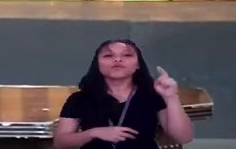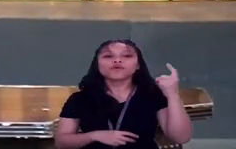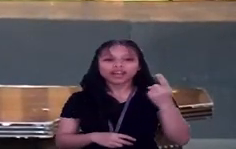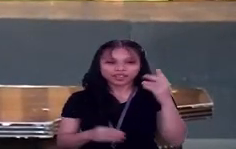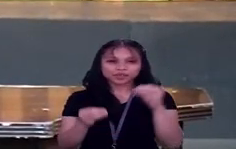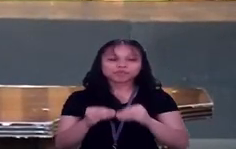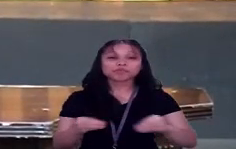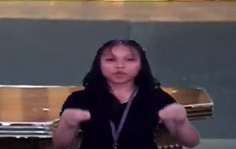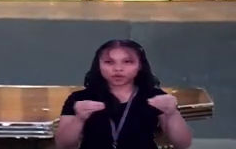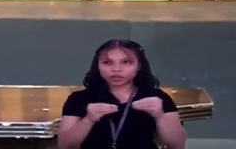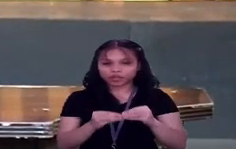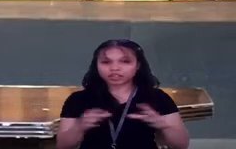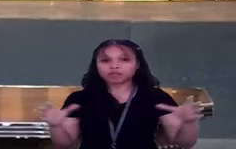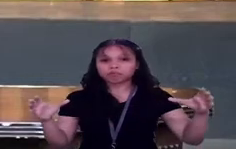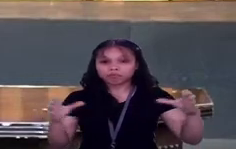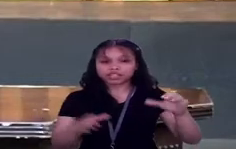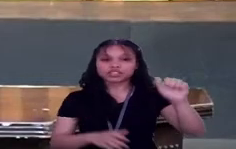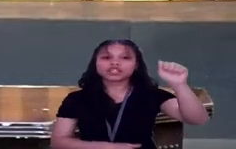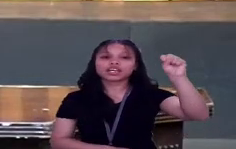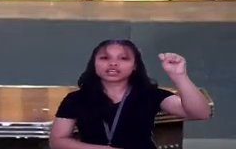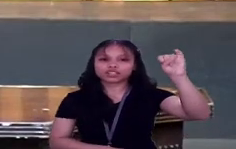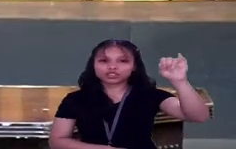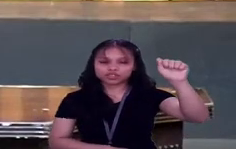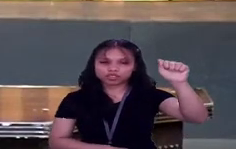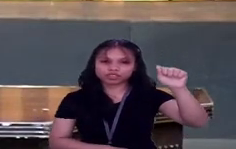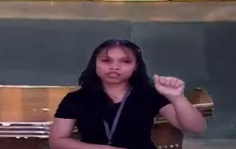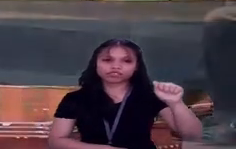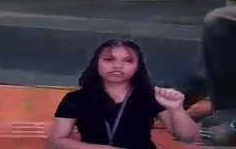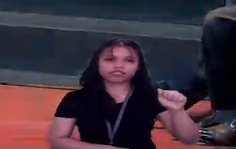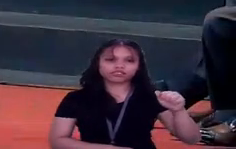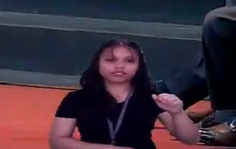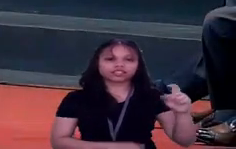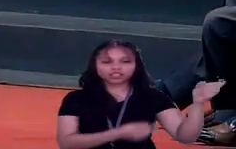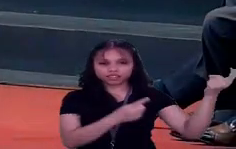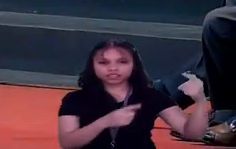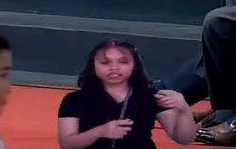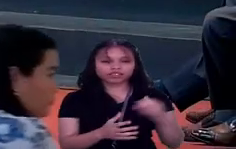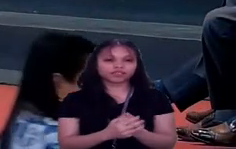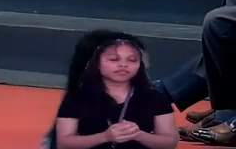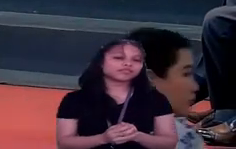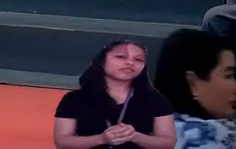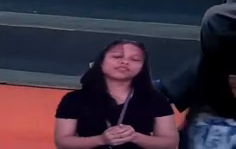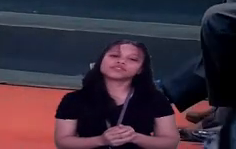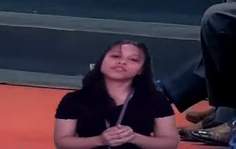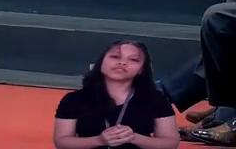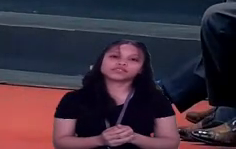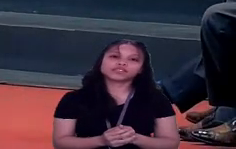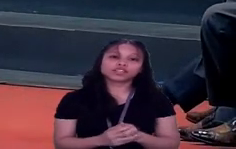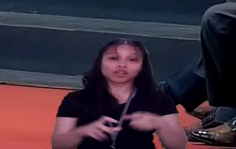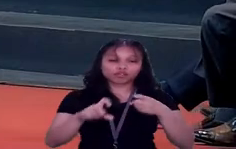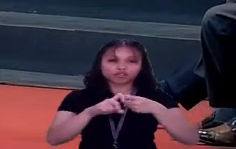more batch. Those from Asia, please come right now. Asia, please come right now.